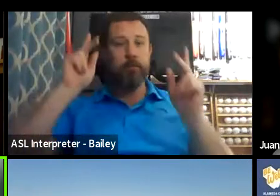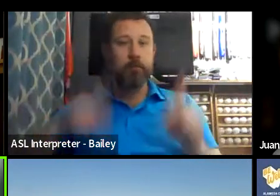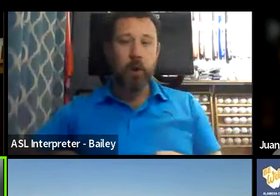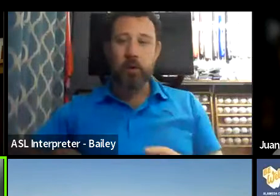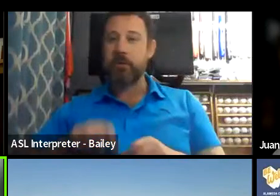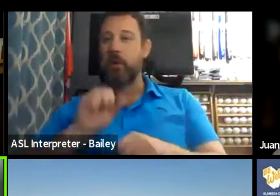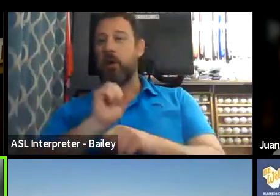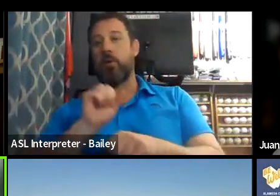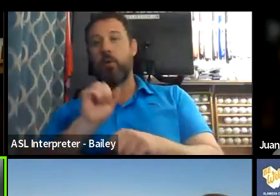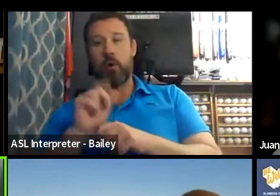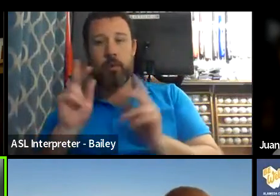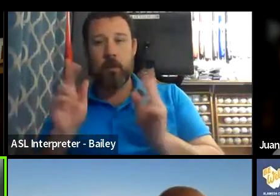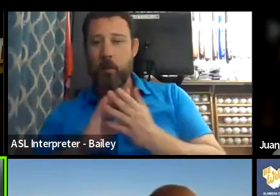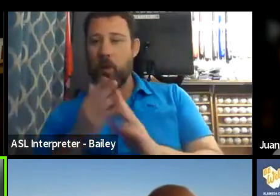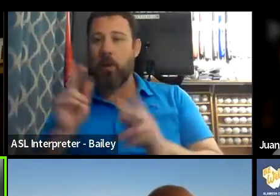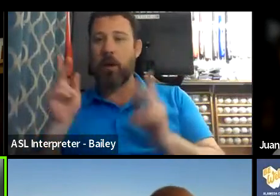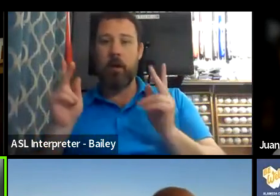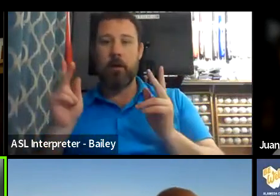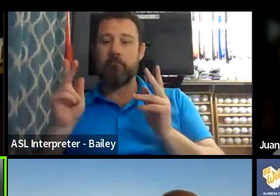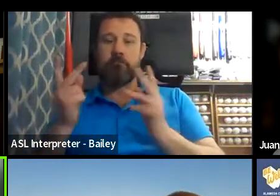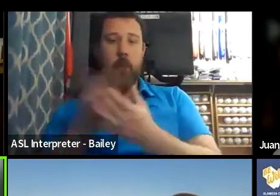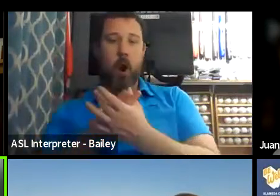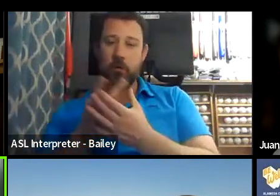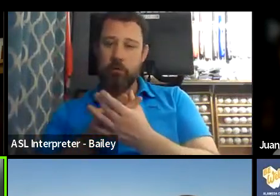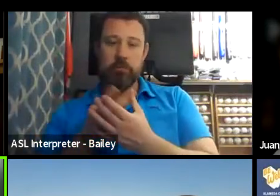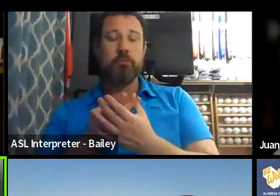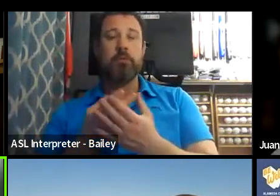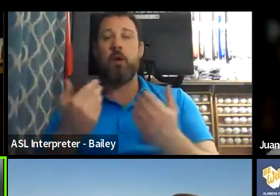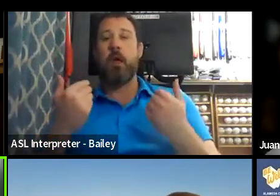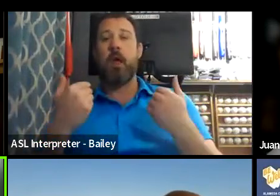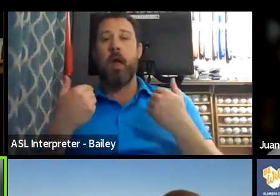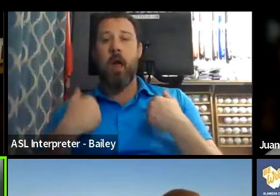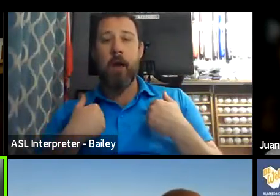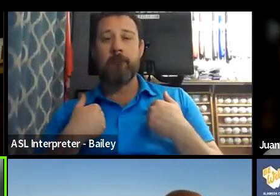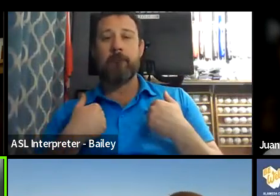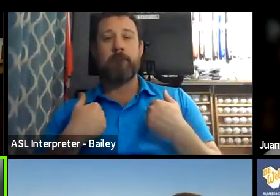with community partners. We have,